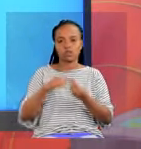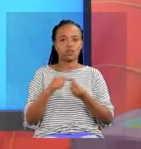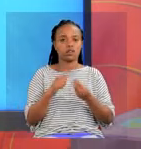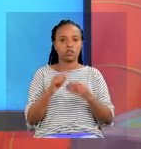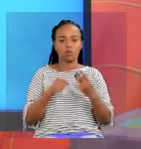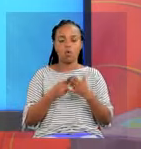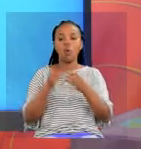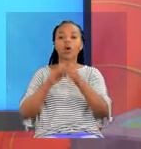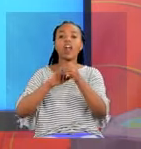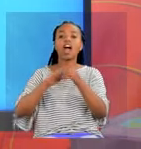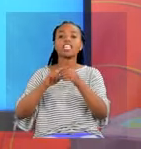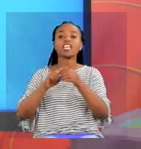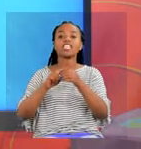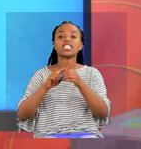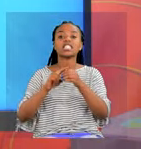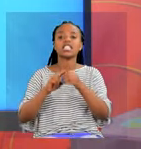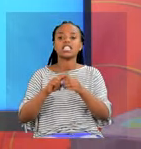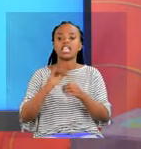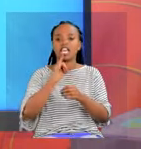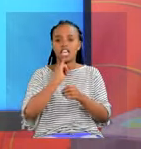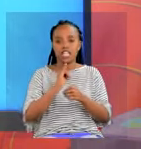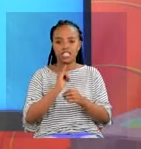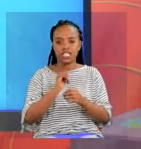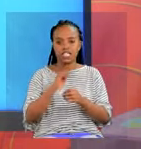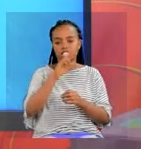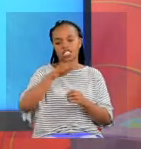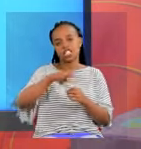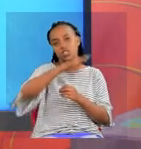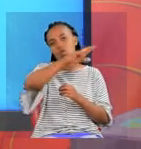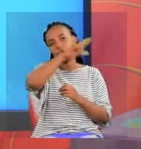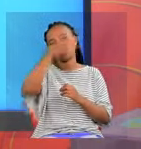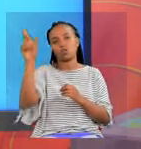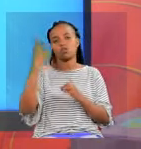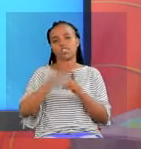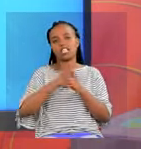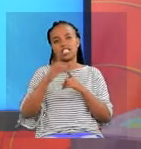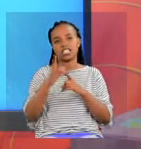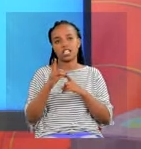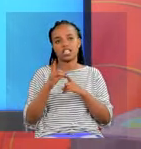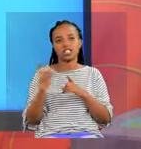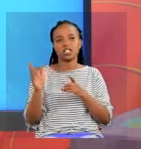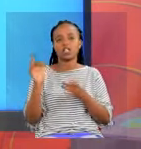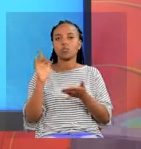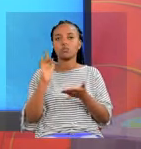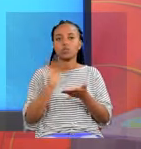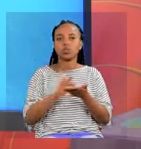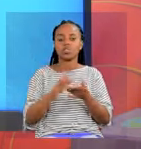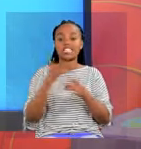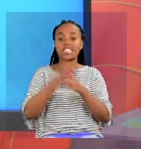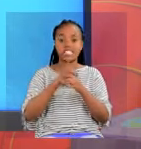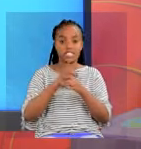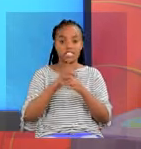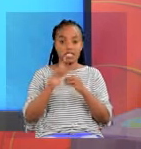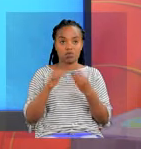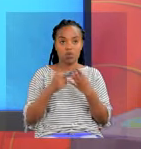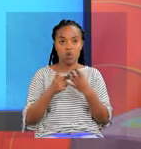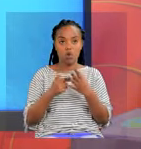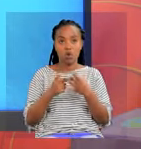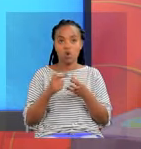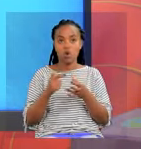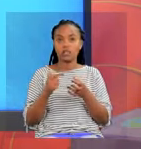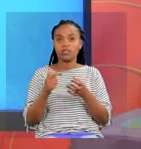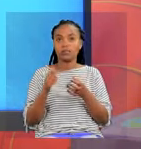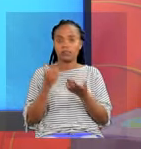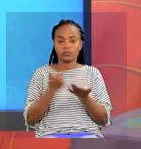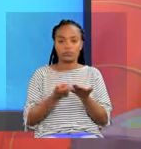be, it is the square root of the distance between the center and one of the endpoints. So here you have